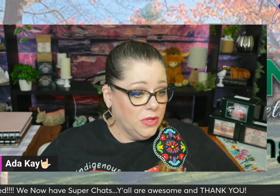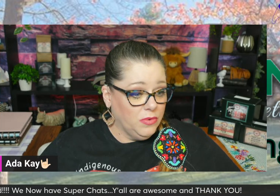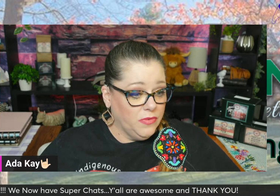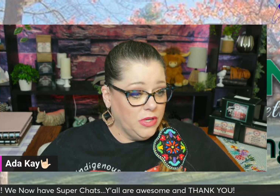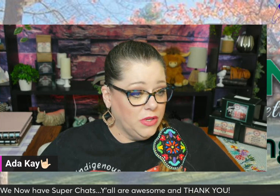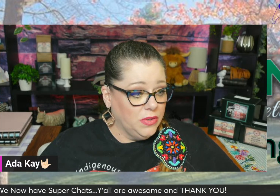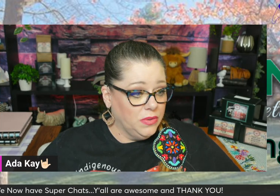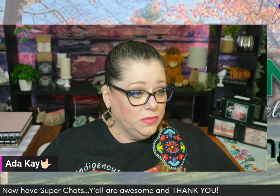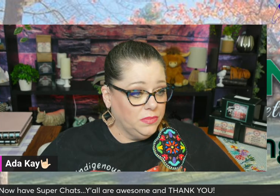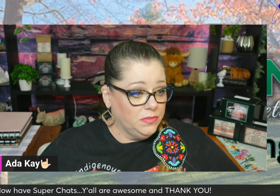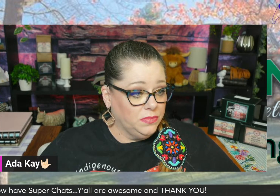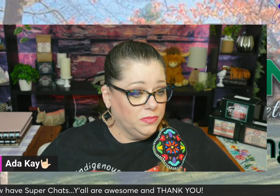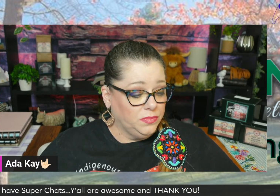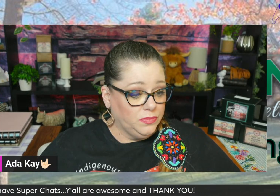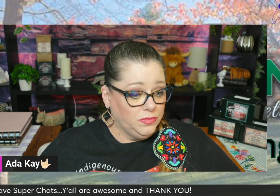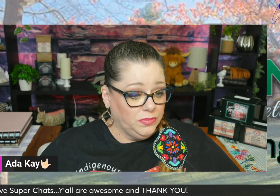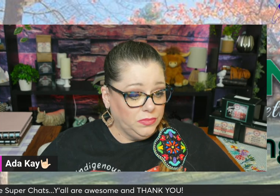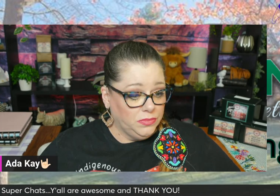Come over here.